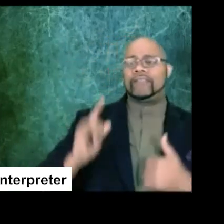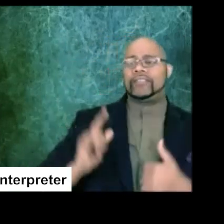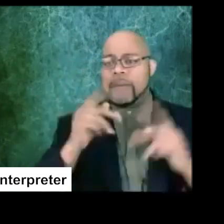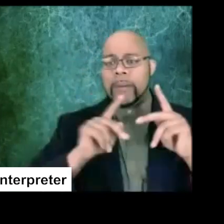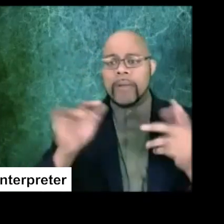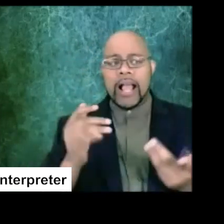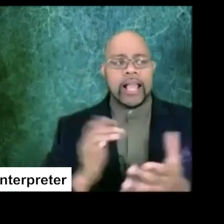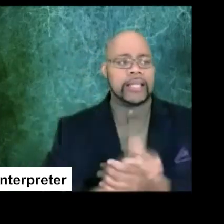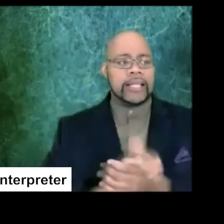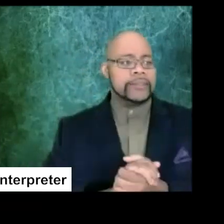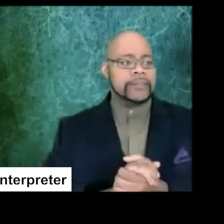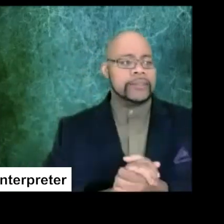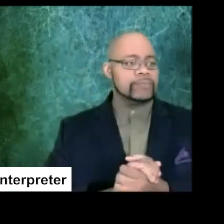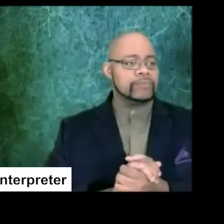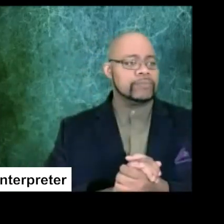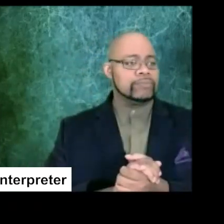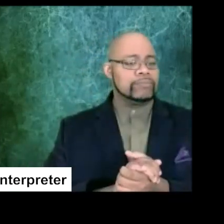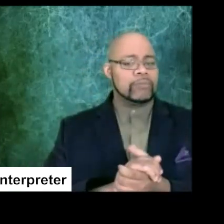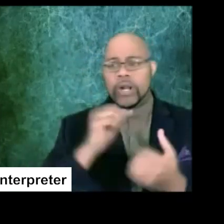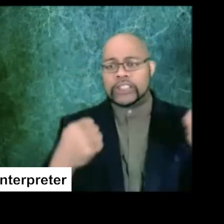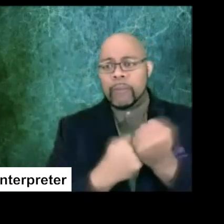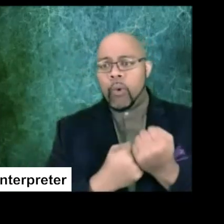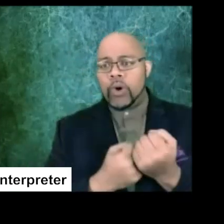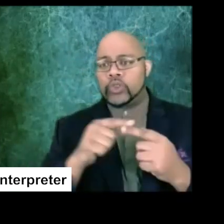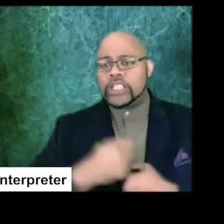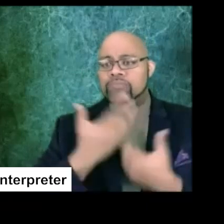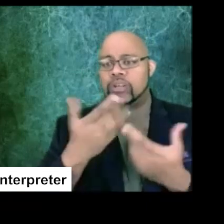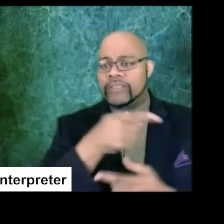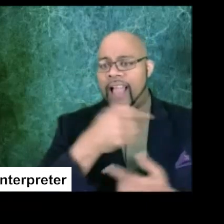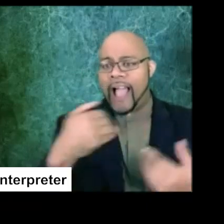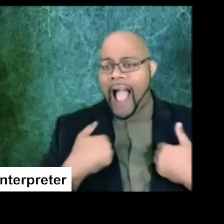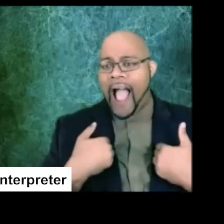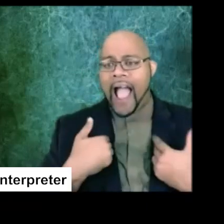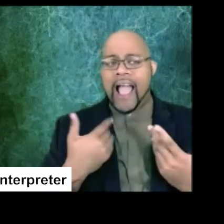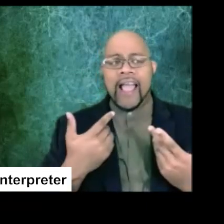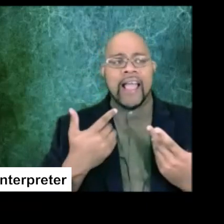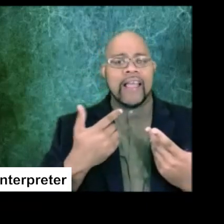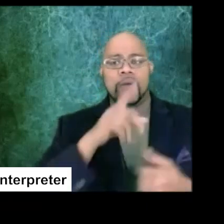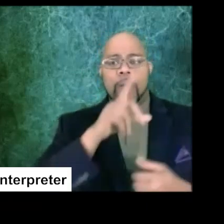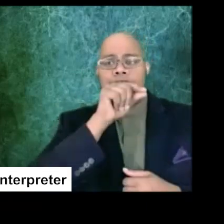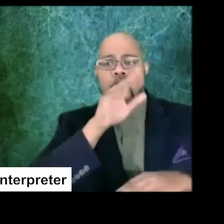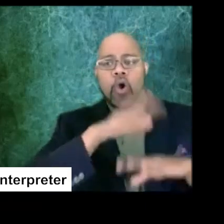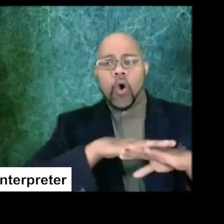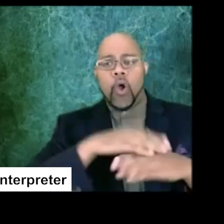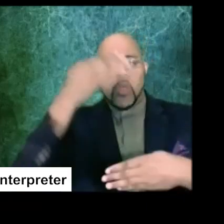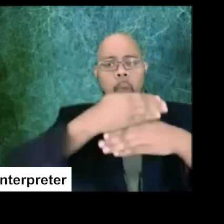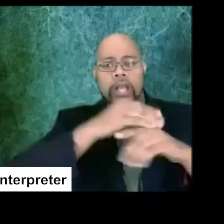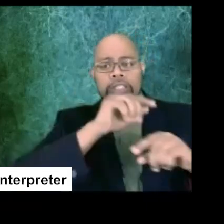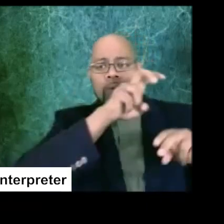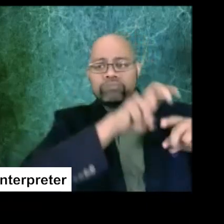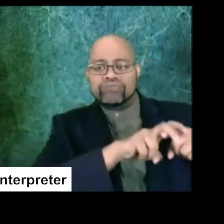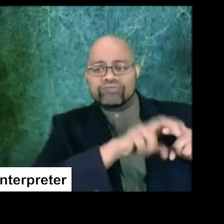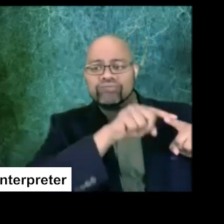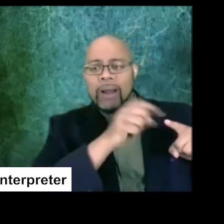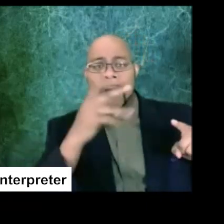have, who are not supported to express that they have a bird on the windowsill, which